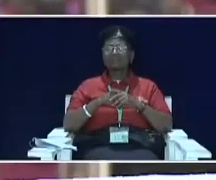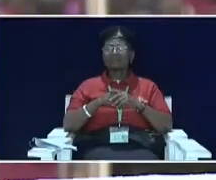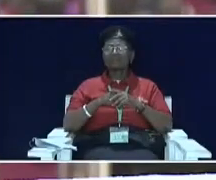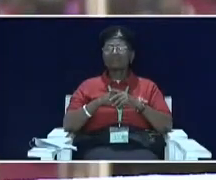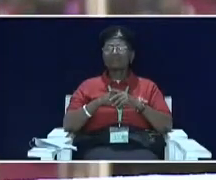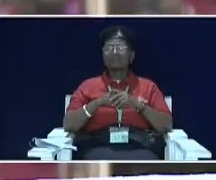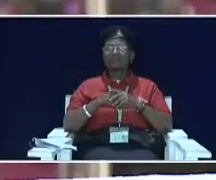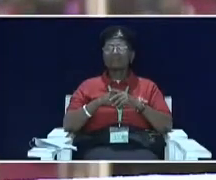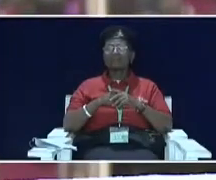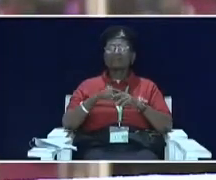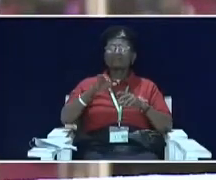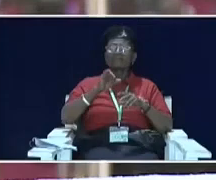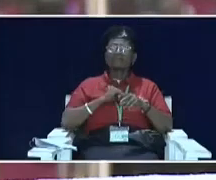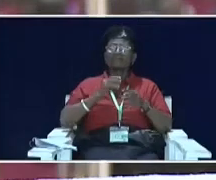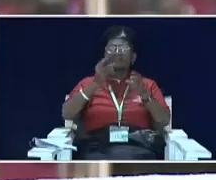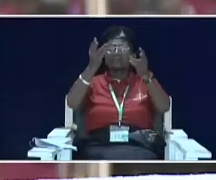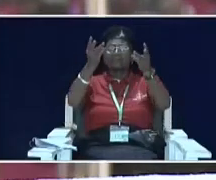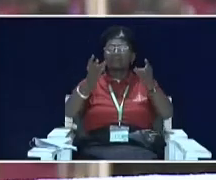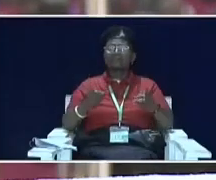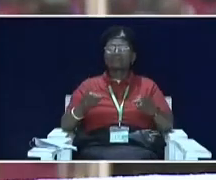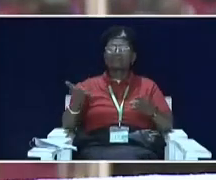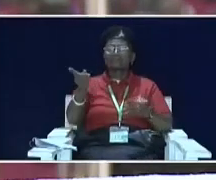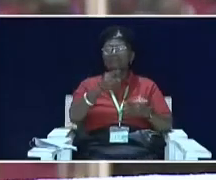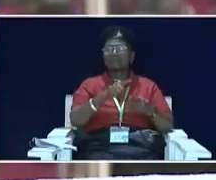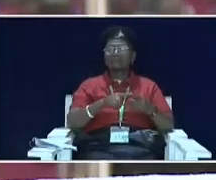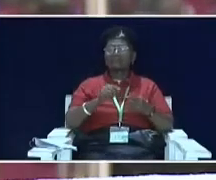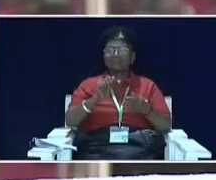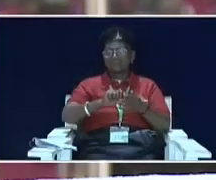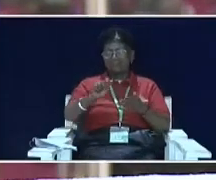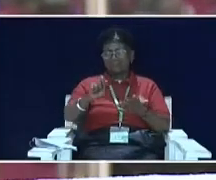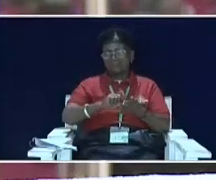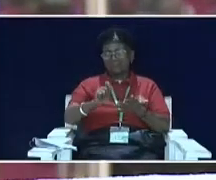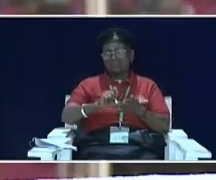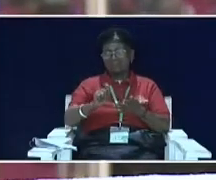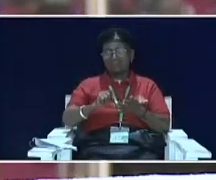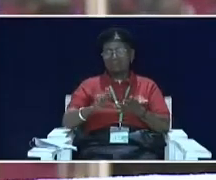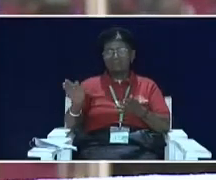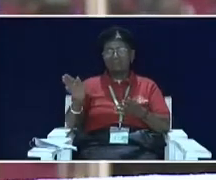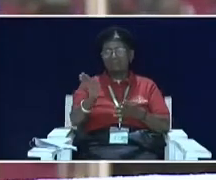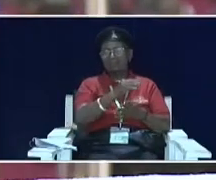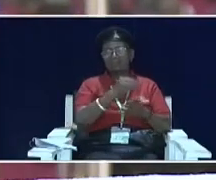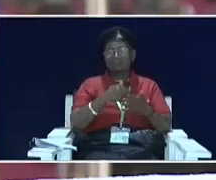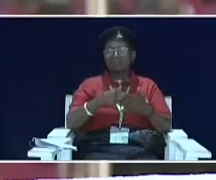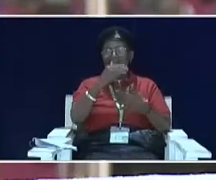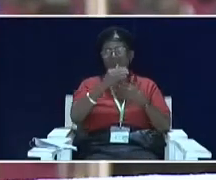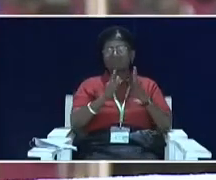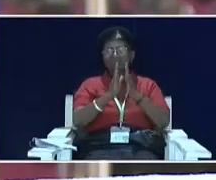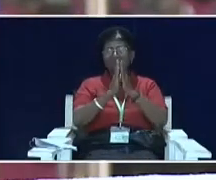I want you to write your next prayer point and say, "Father,